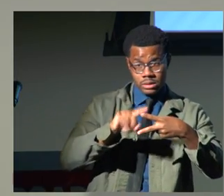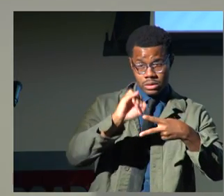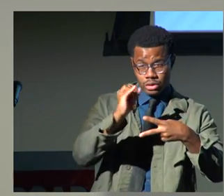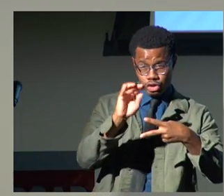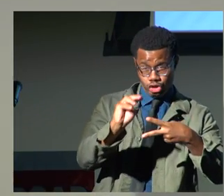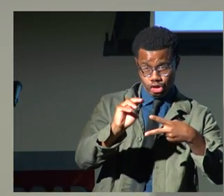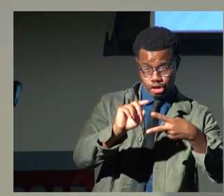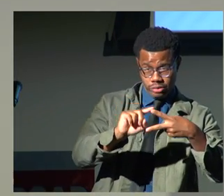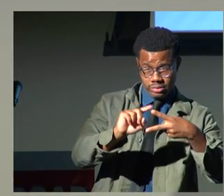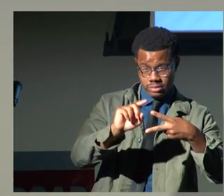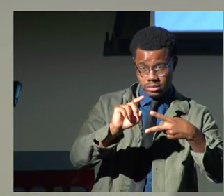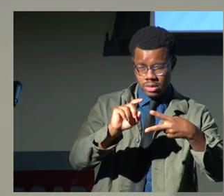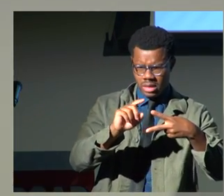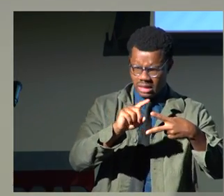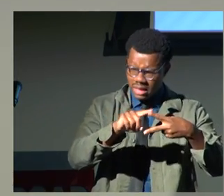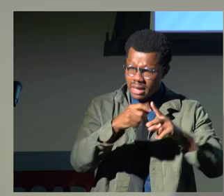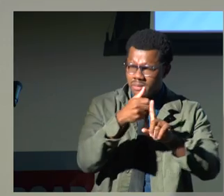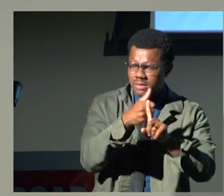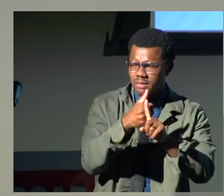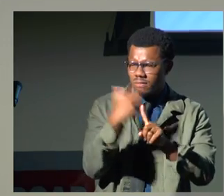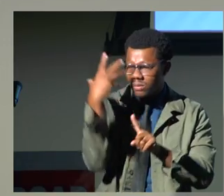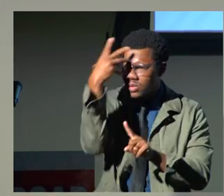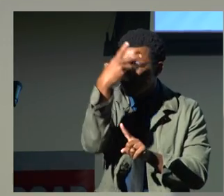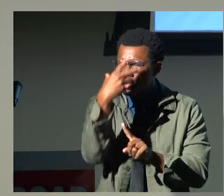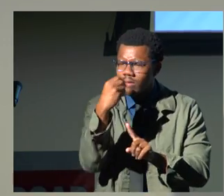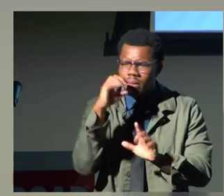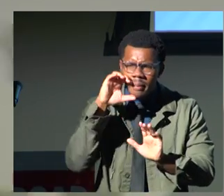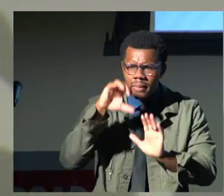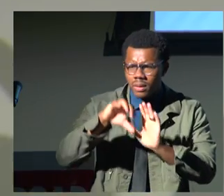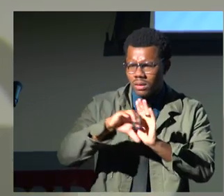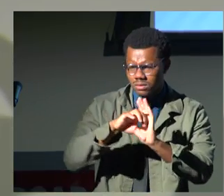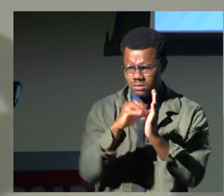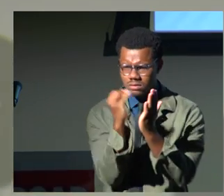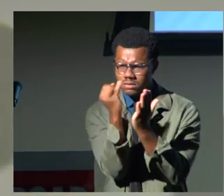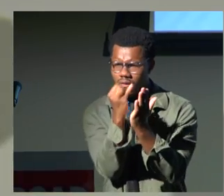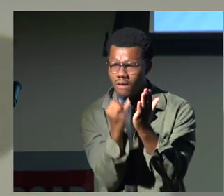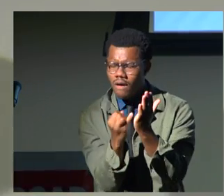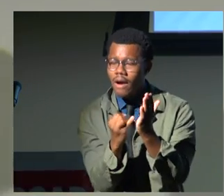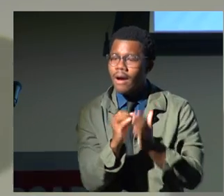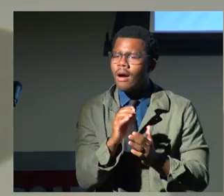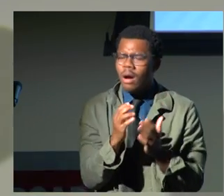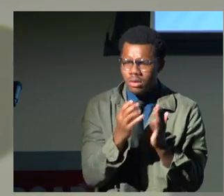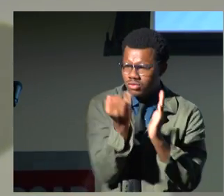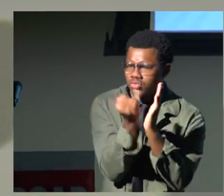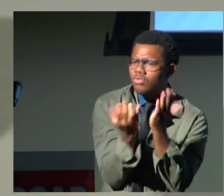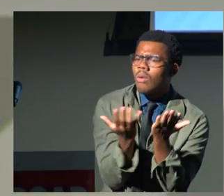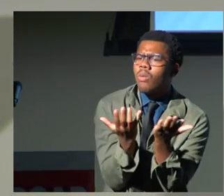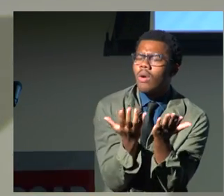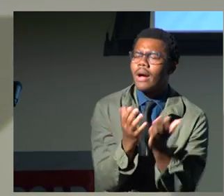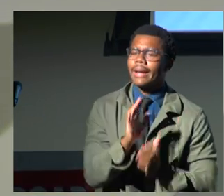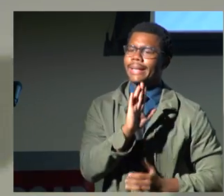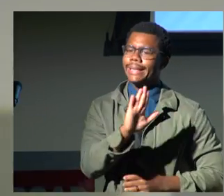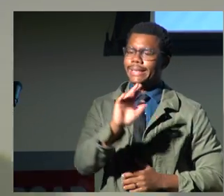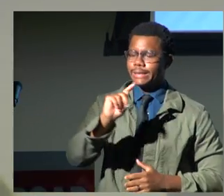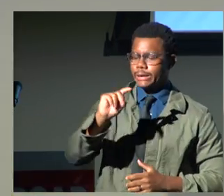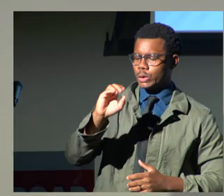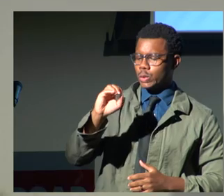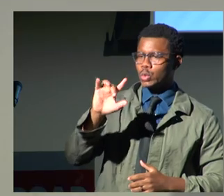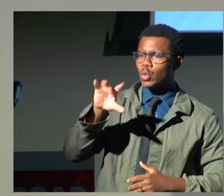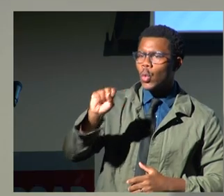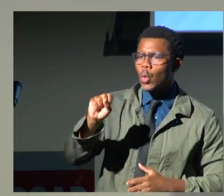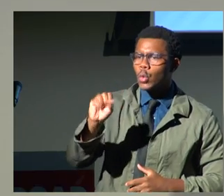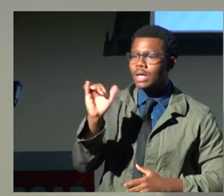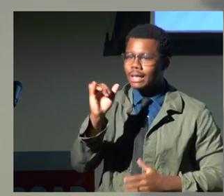he made these beautiful drawings of his studio tools, mm-hmm. like brushes and hammers.